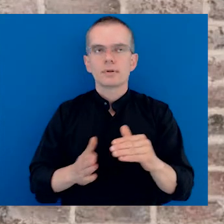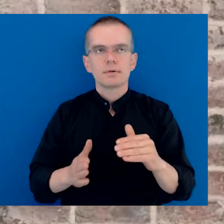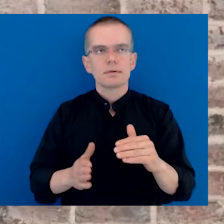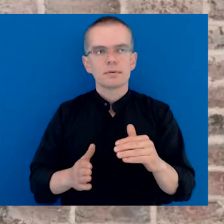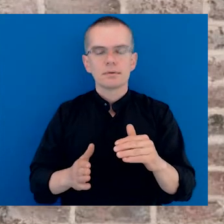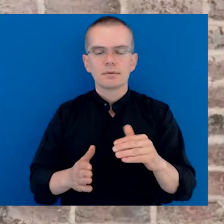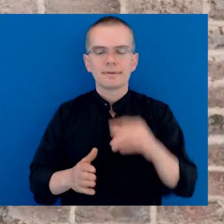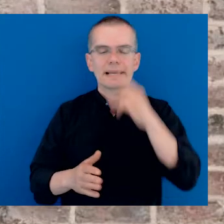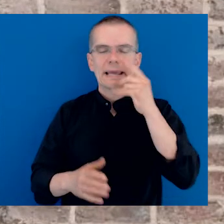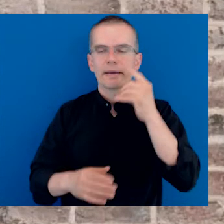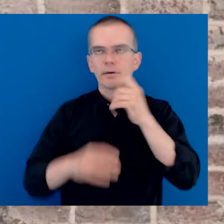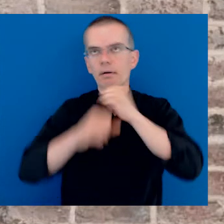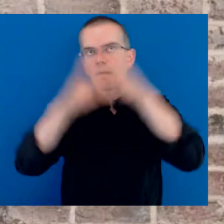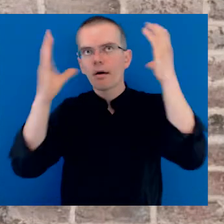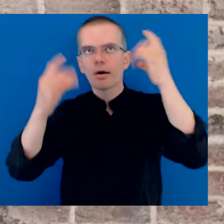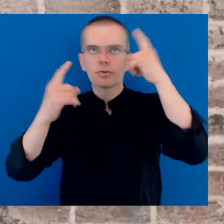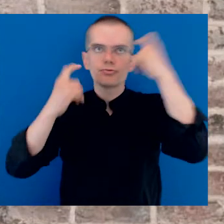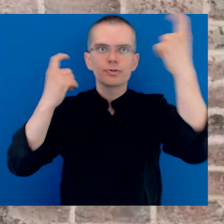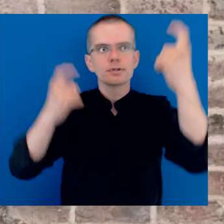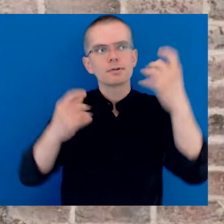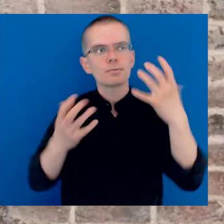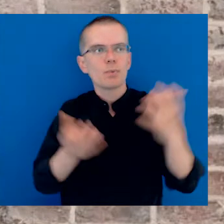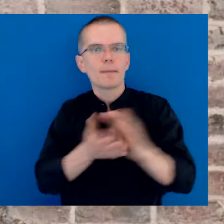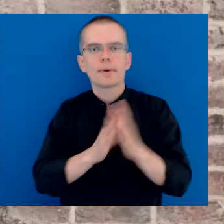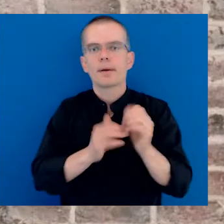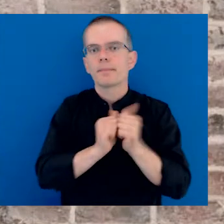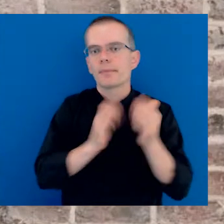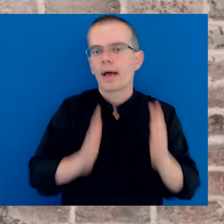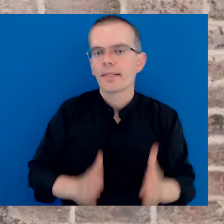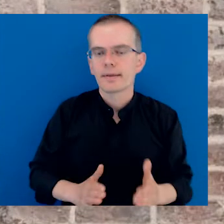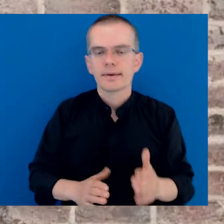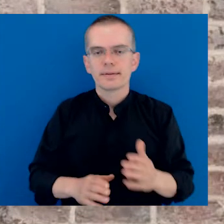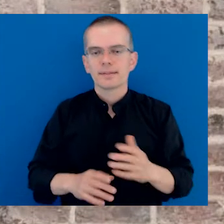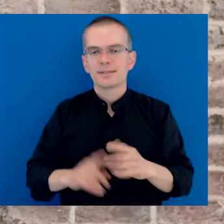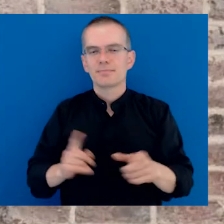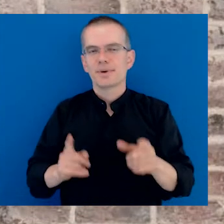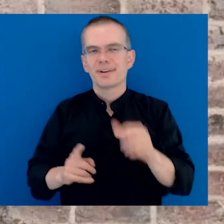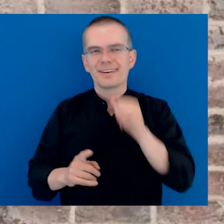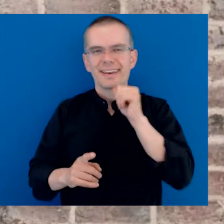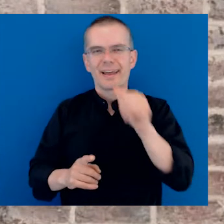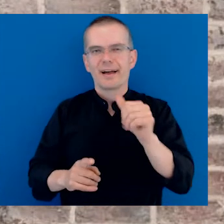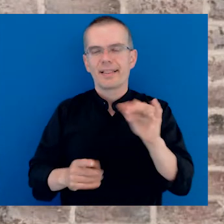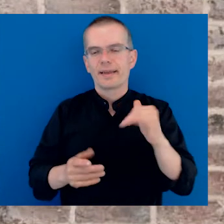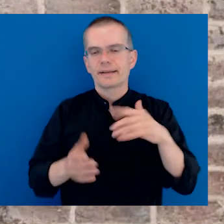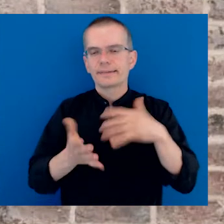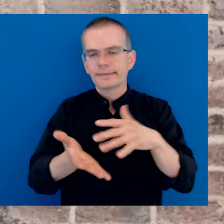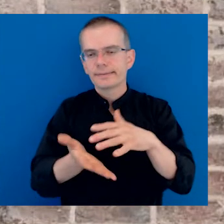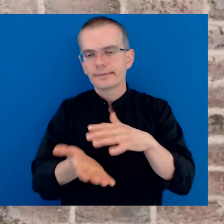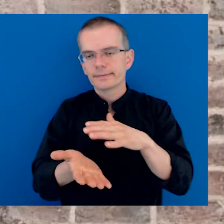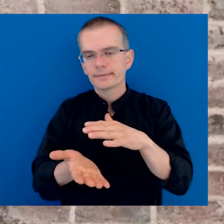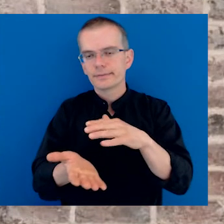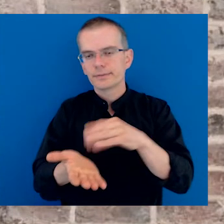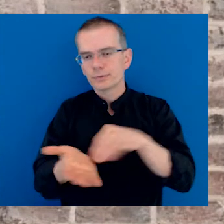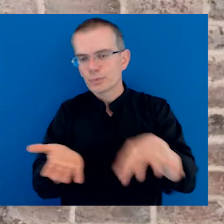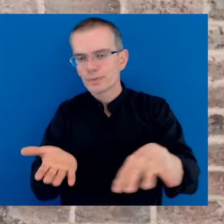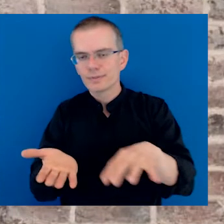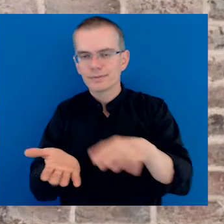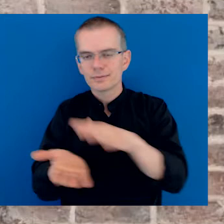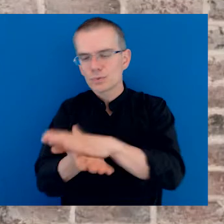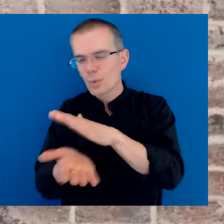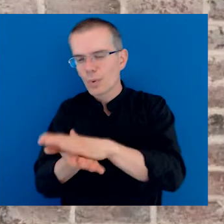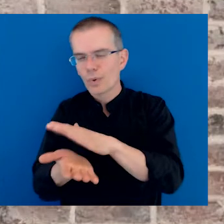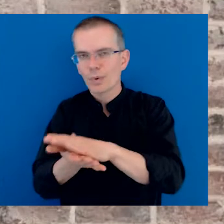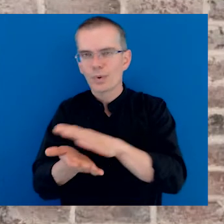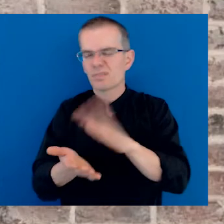in terms of being athletes, but not necessarily scholar athletes, if you will. Or, they dismiss the value